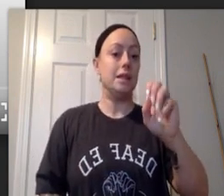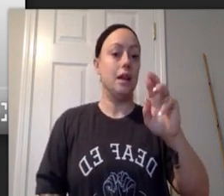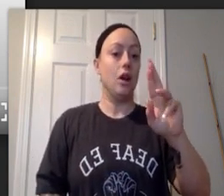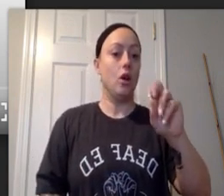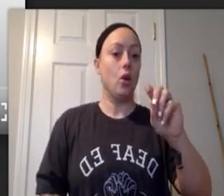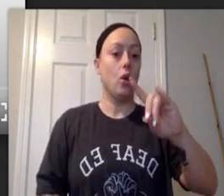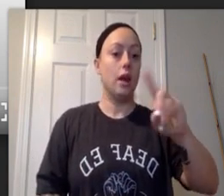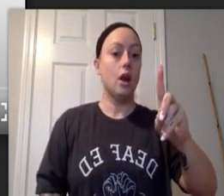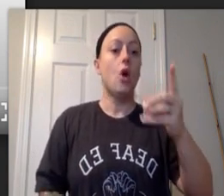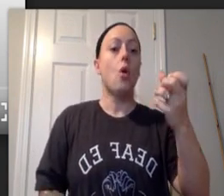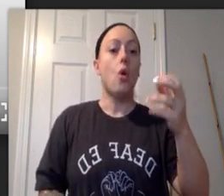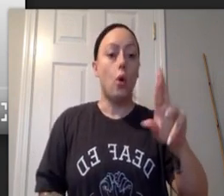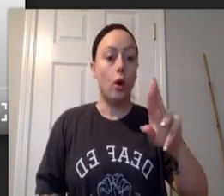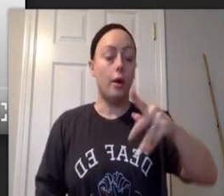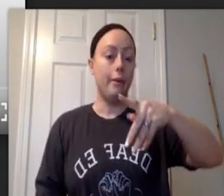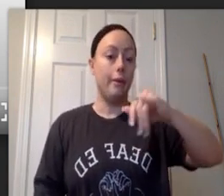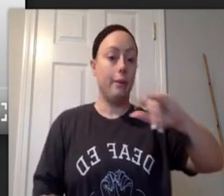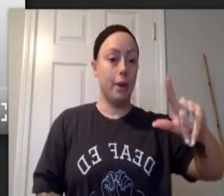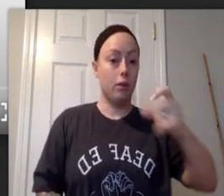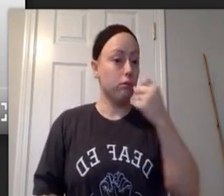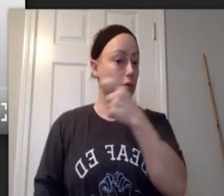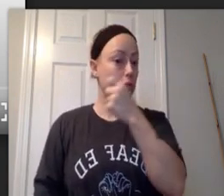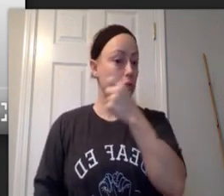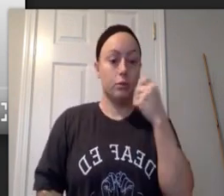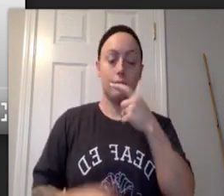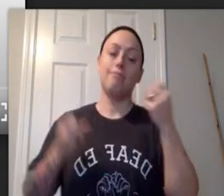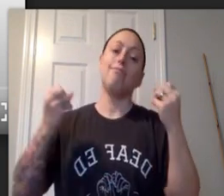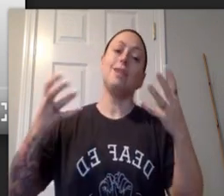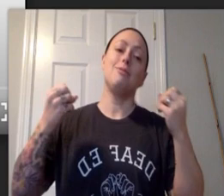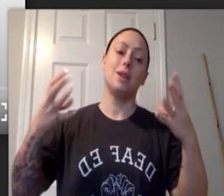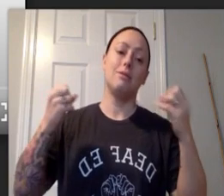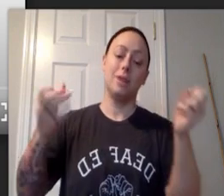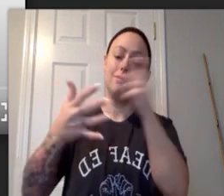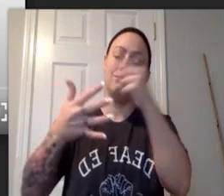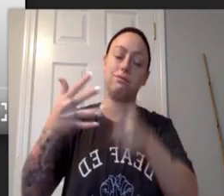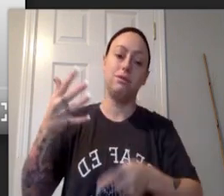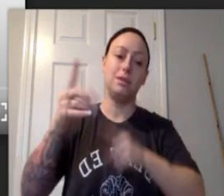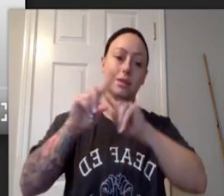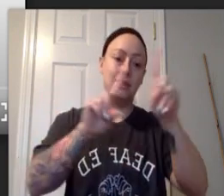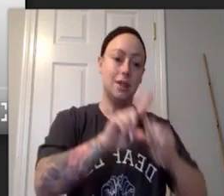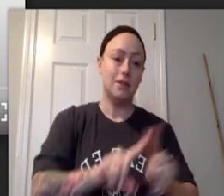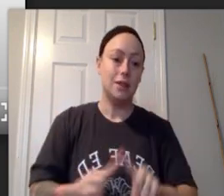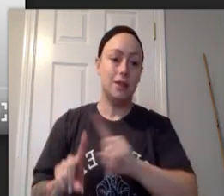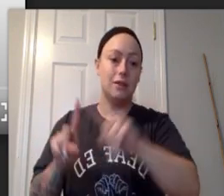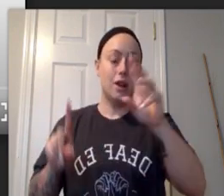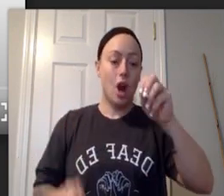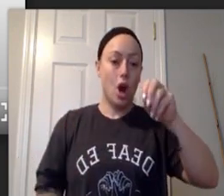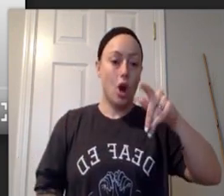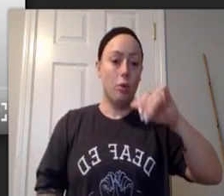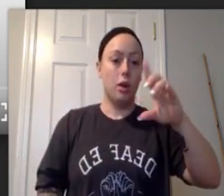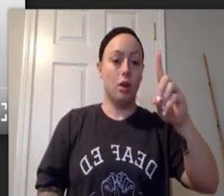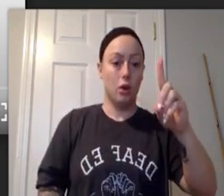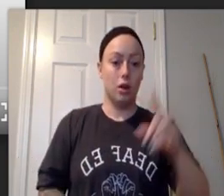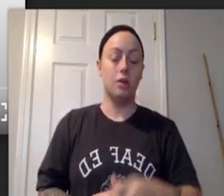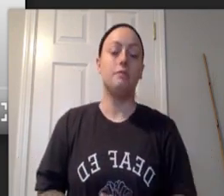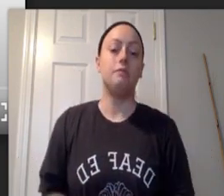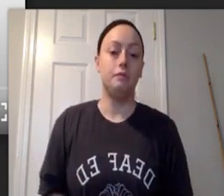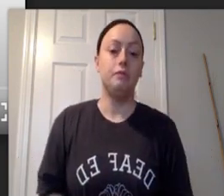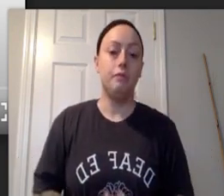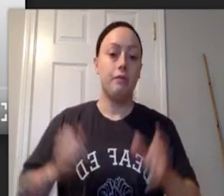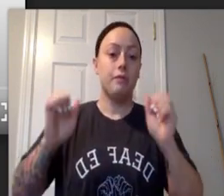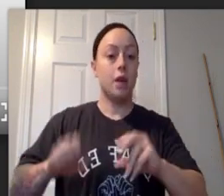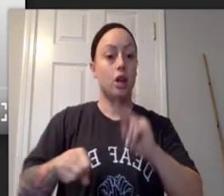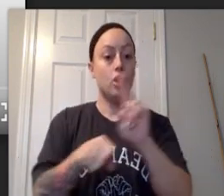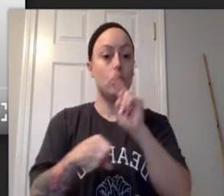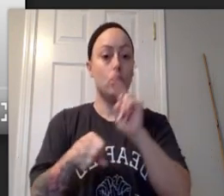lot of things, right? But the bottom line, naloxone will work on all opioids: kratom, fentanyl, carfentanil,